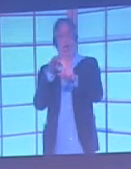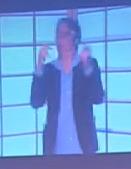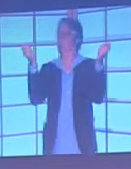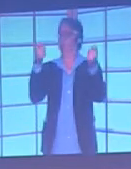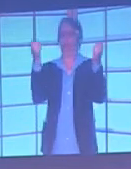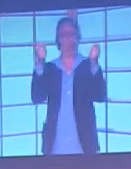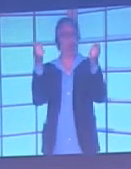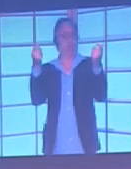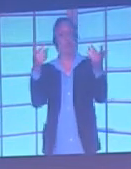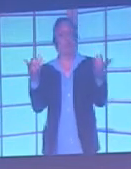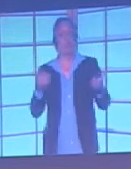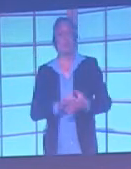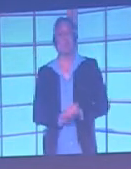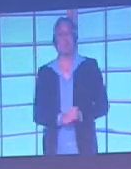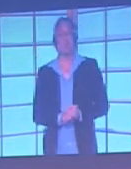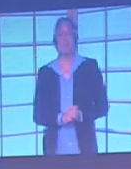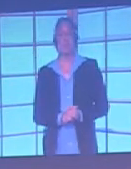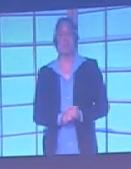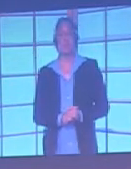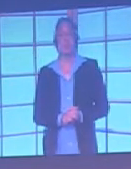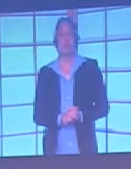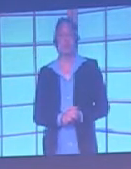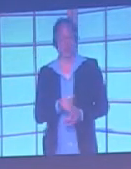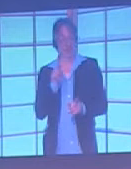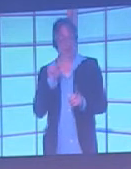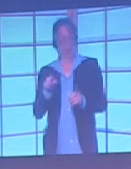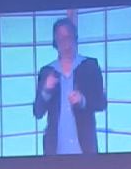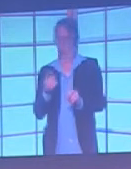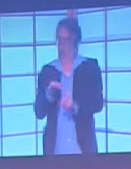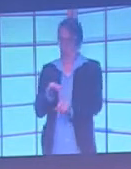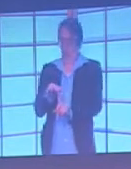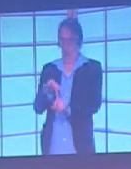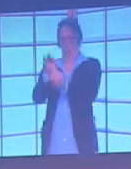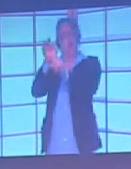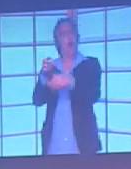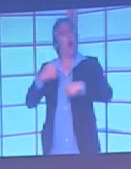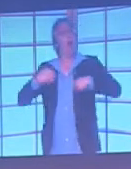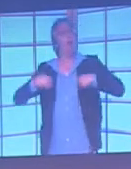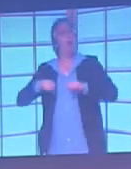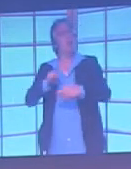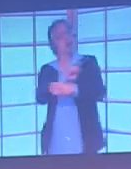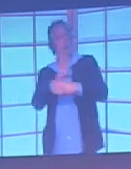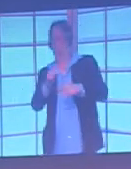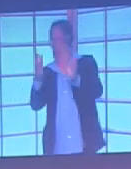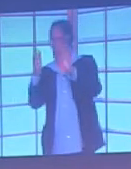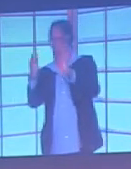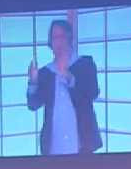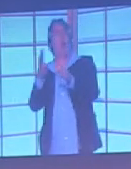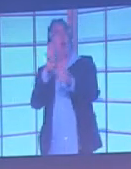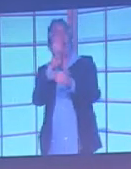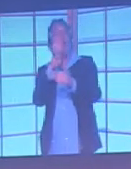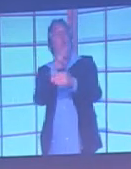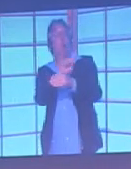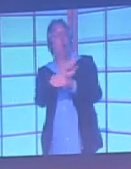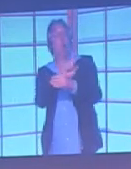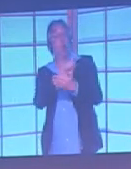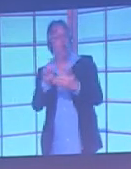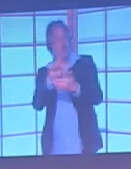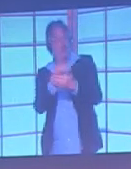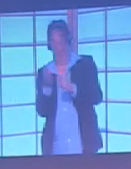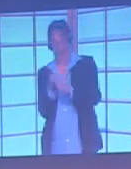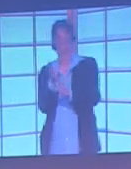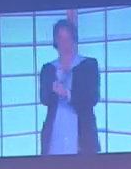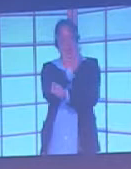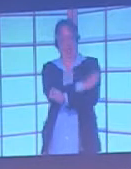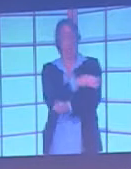Action, we didn't know what we want to do in the Week of Action. We wanted to do something special that